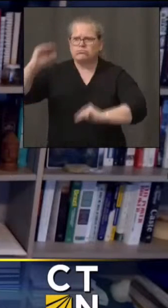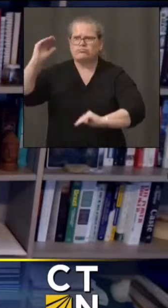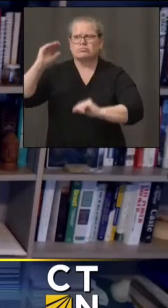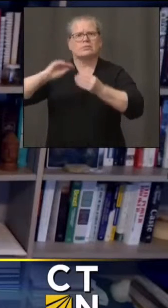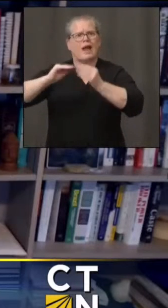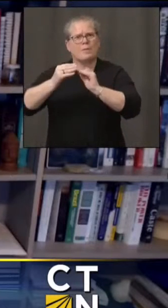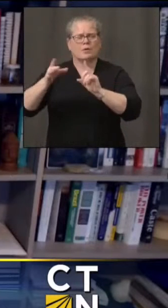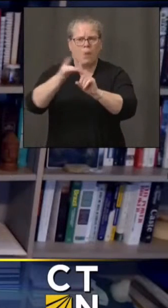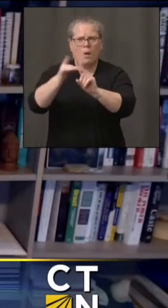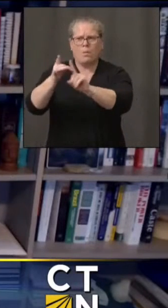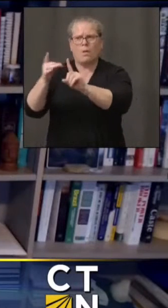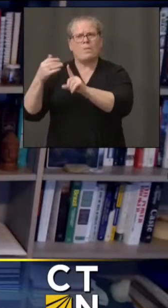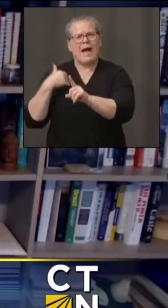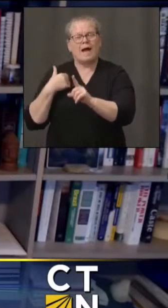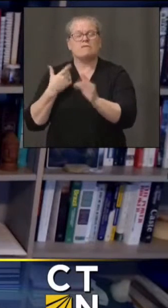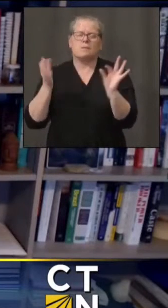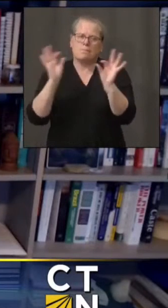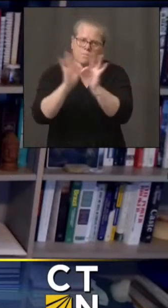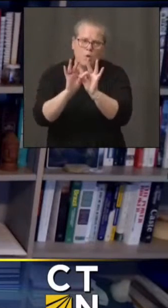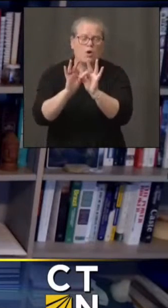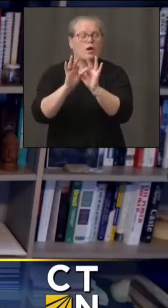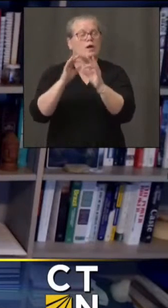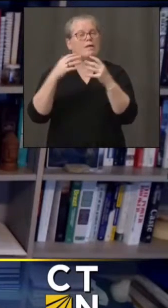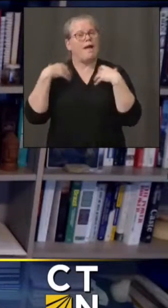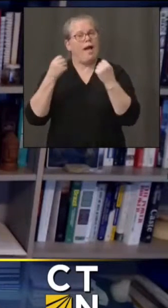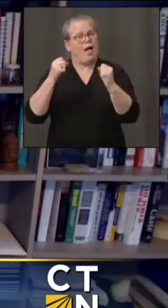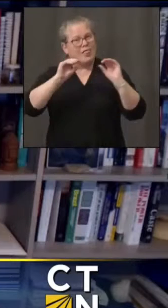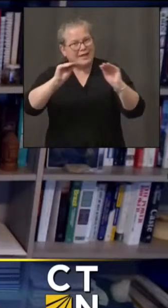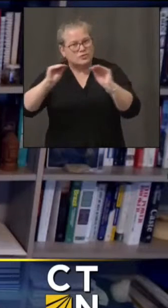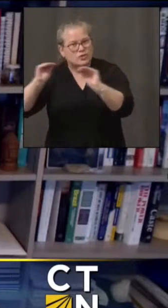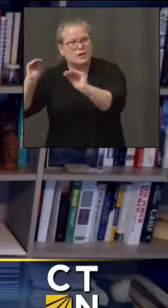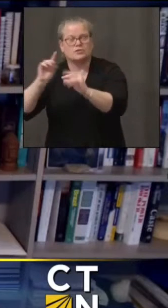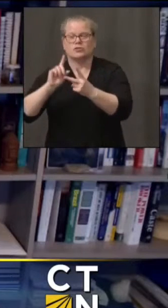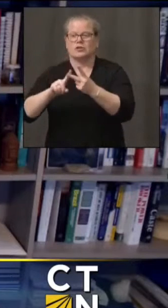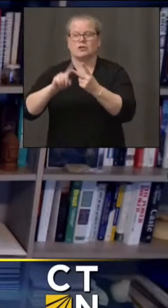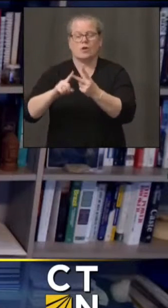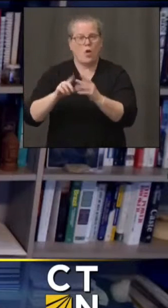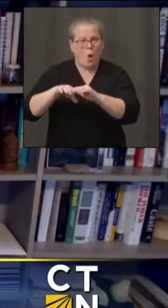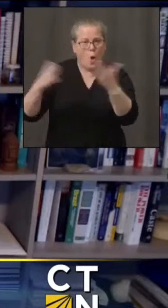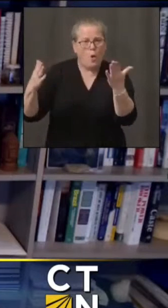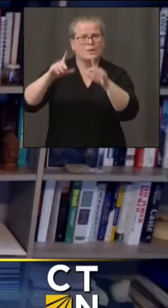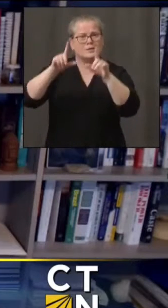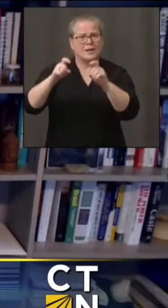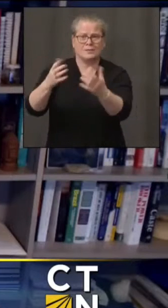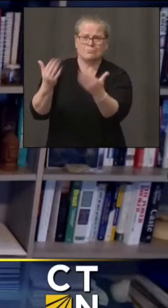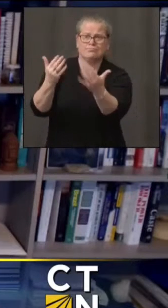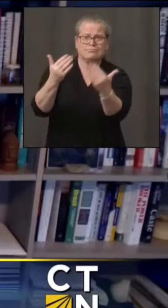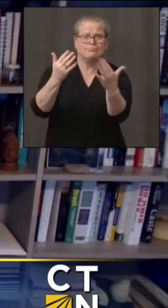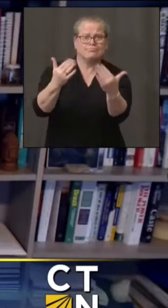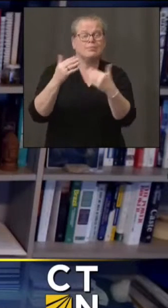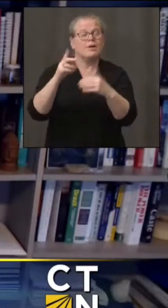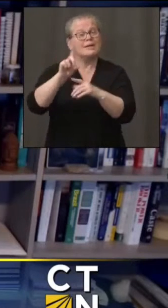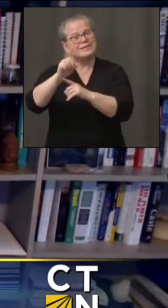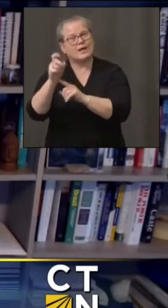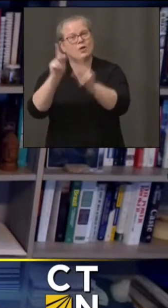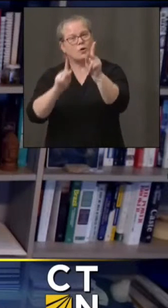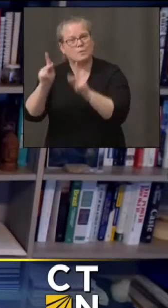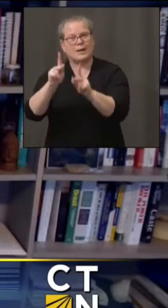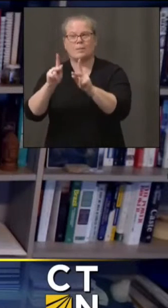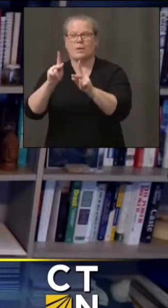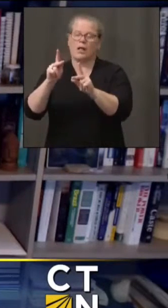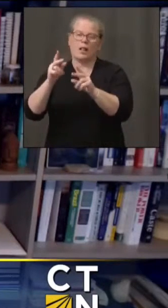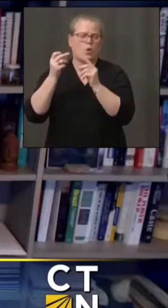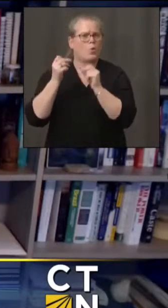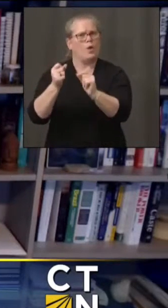health education, offering testing, getting people diagnosed and getting them in the hospital so that they don't suffer the severe